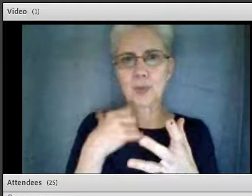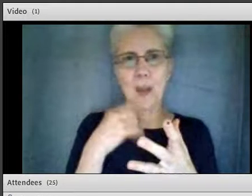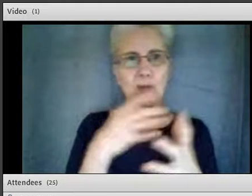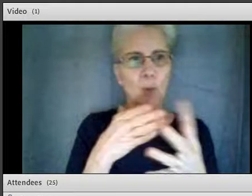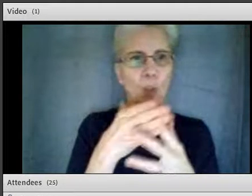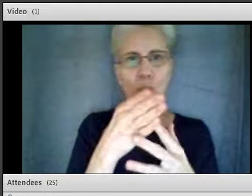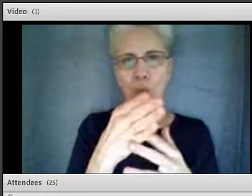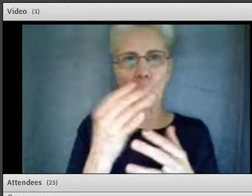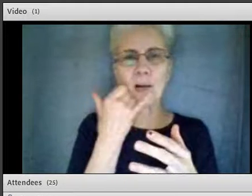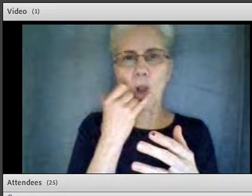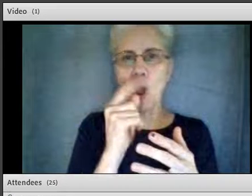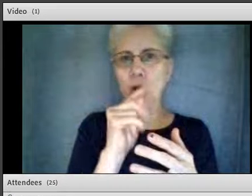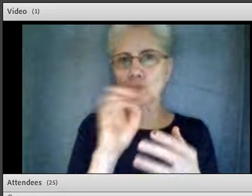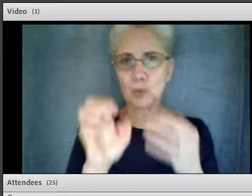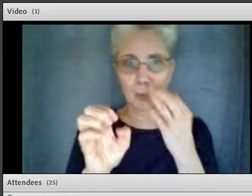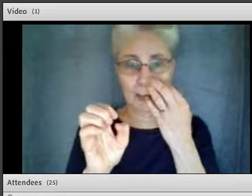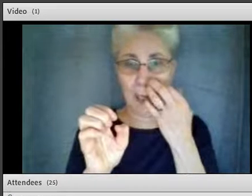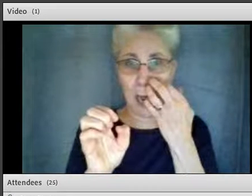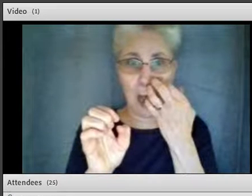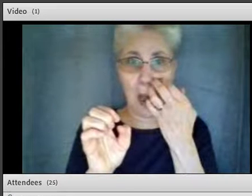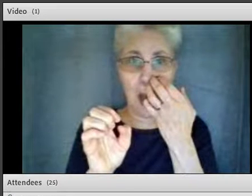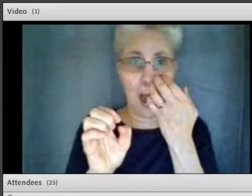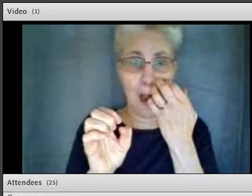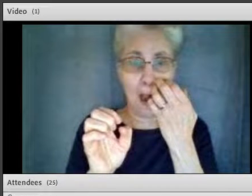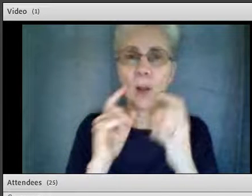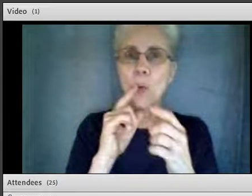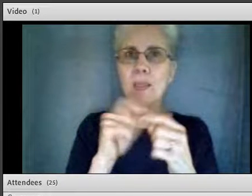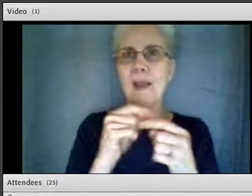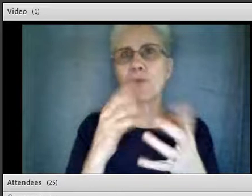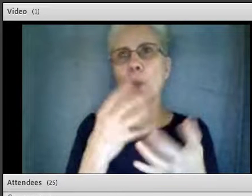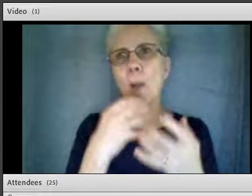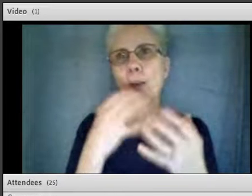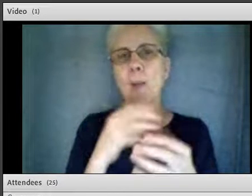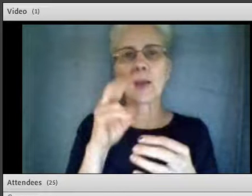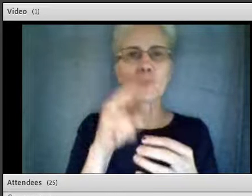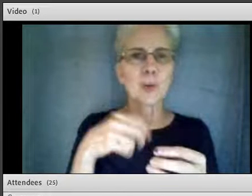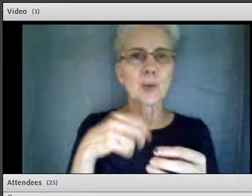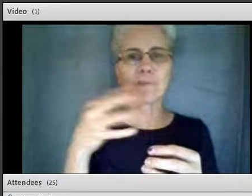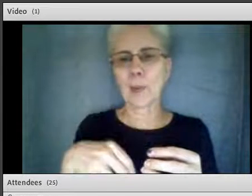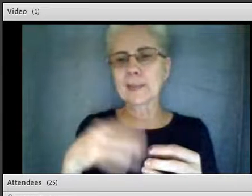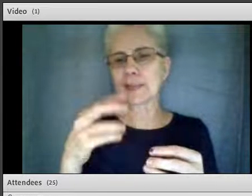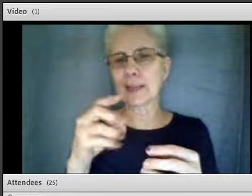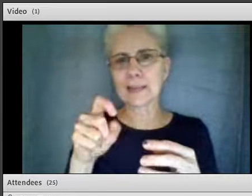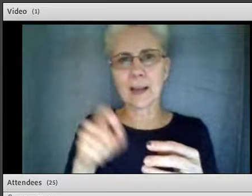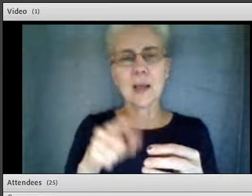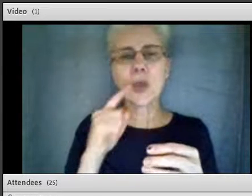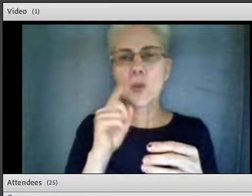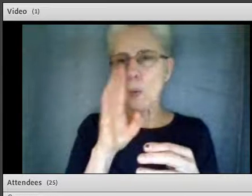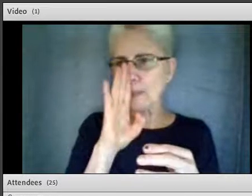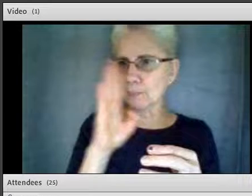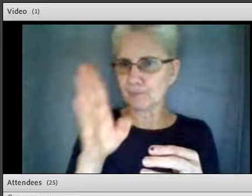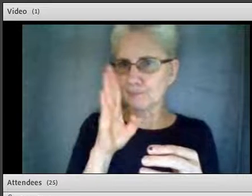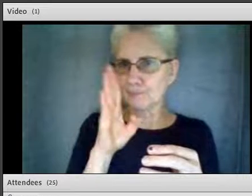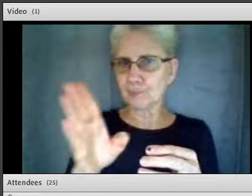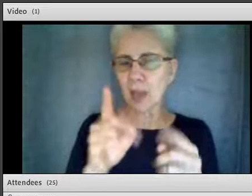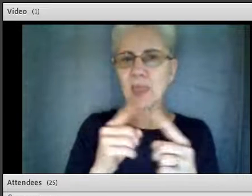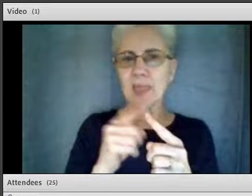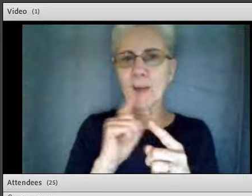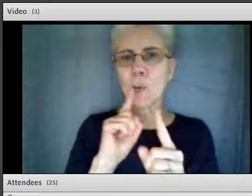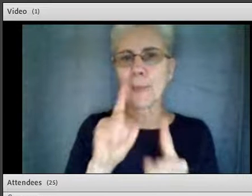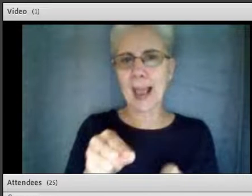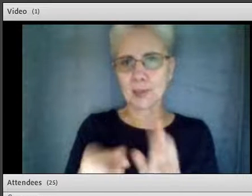a phone tree where they have to press 2 and 4 and 6 and stuff like that. You want them to go to a phone that's going to be answered. So this might even